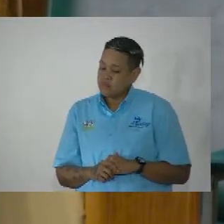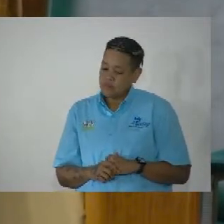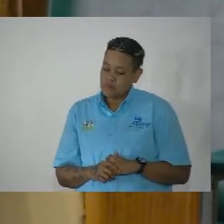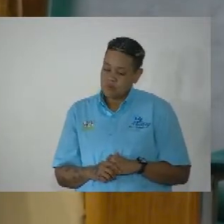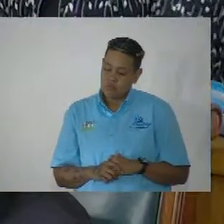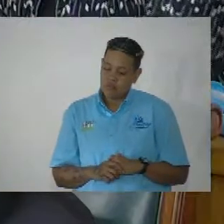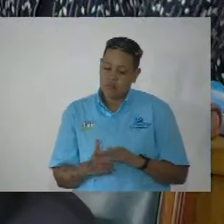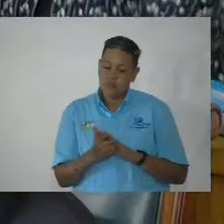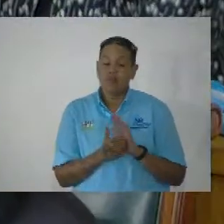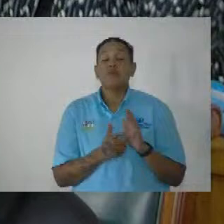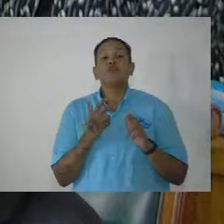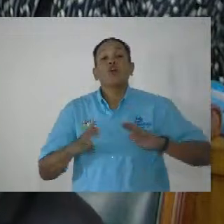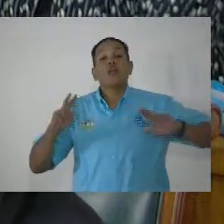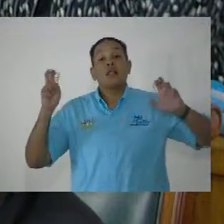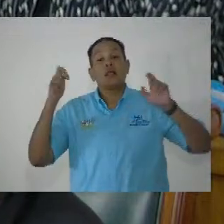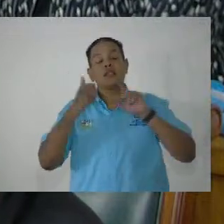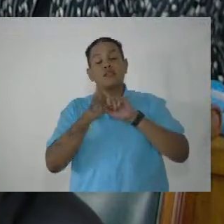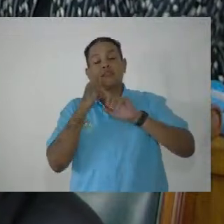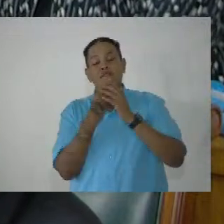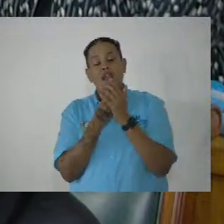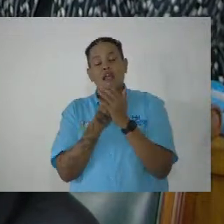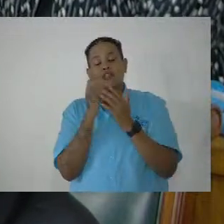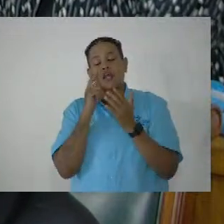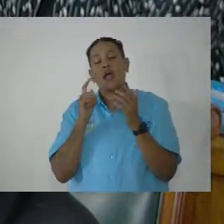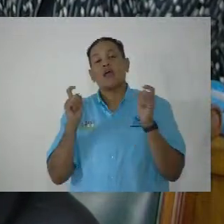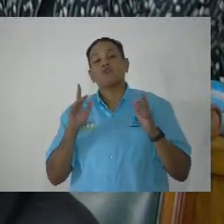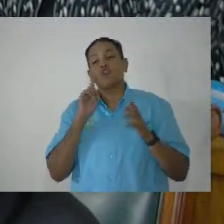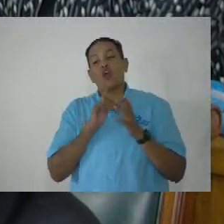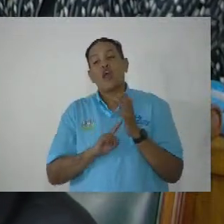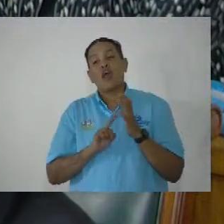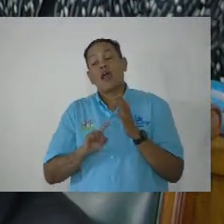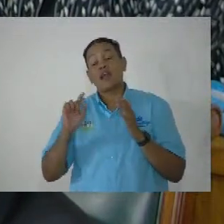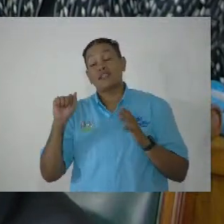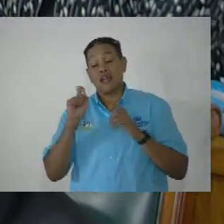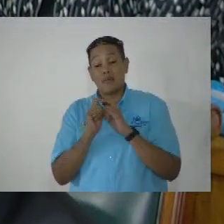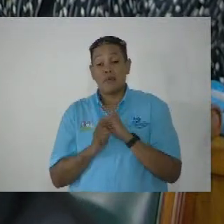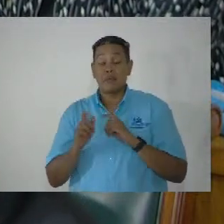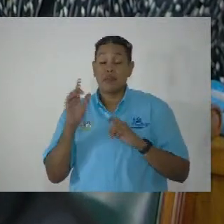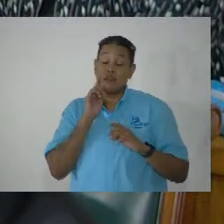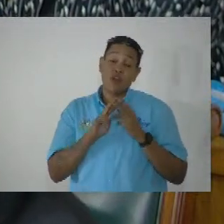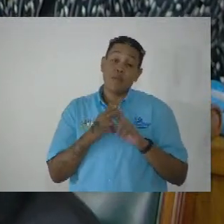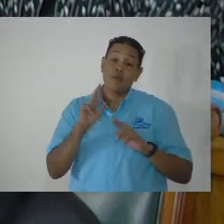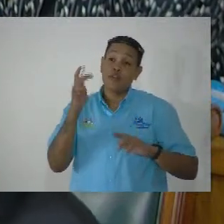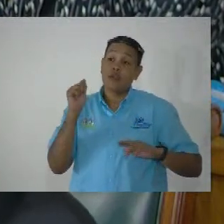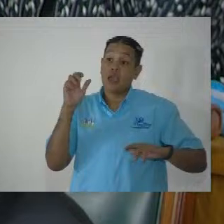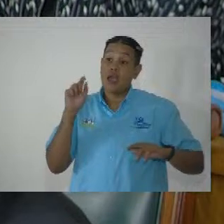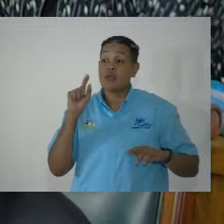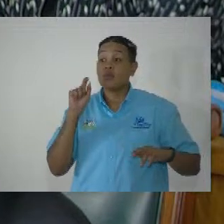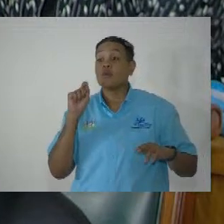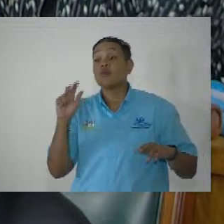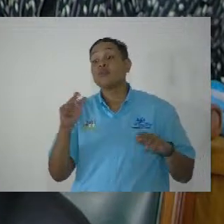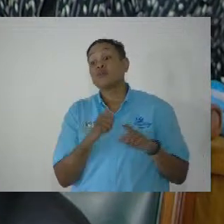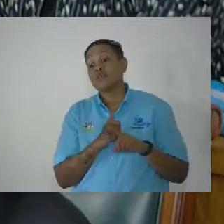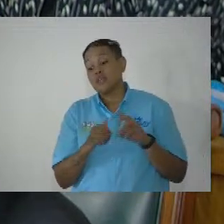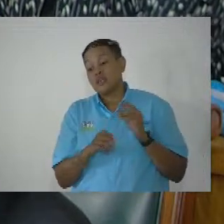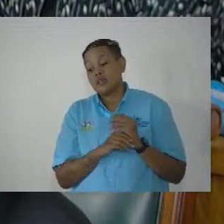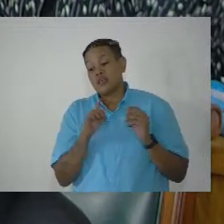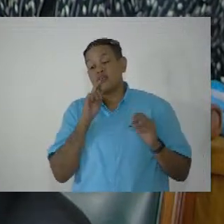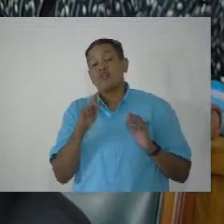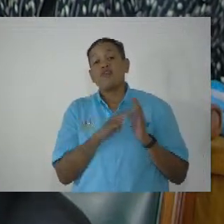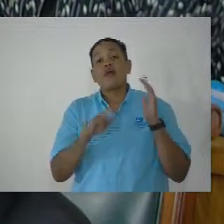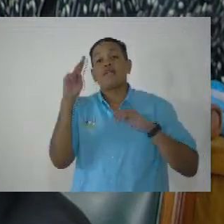A bill shortly entitled the Financial Administration and Audit Amendment Number 3, Act 2023